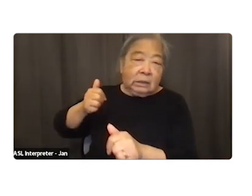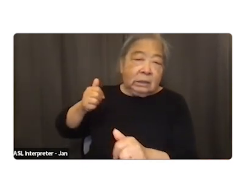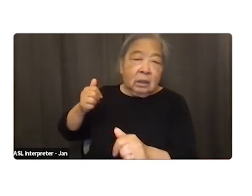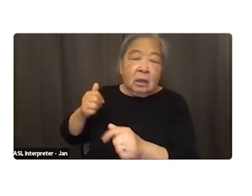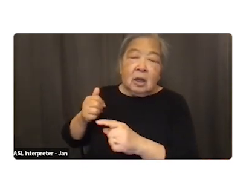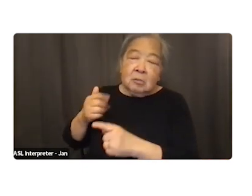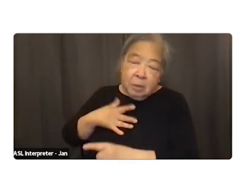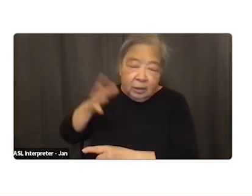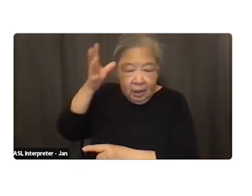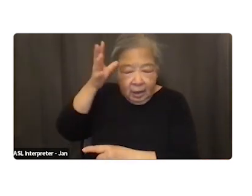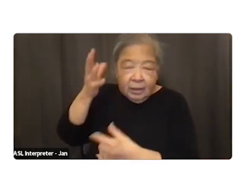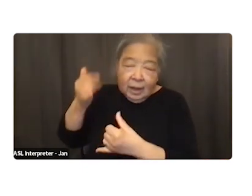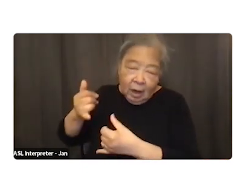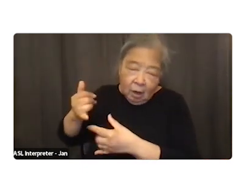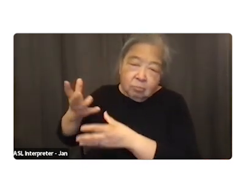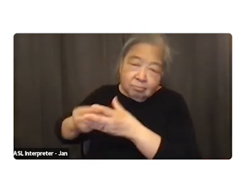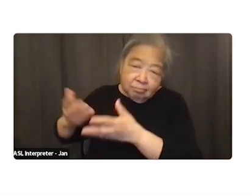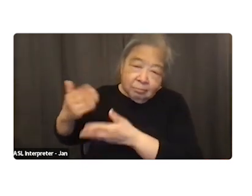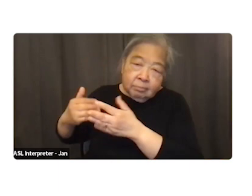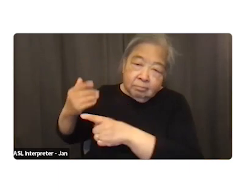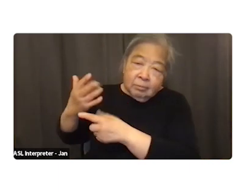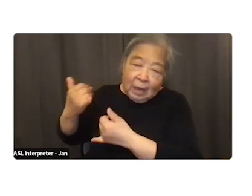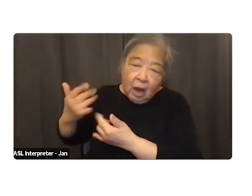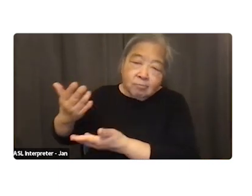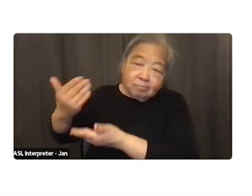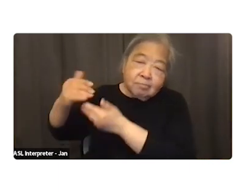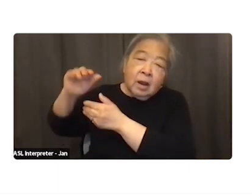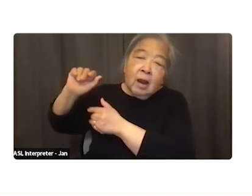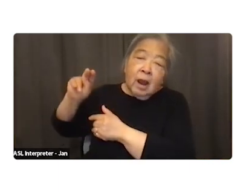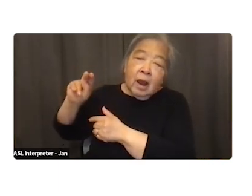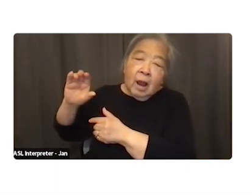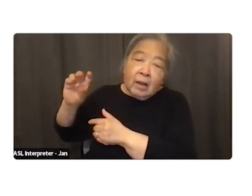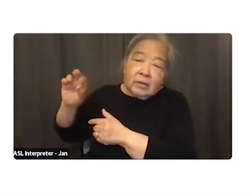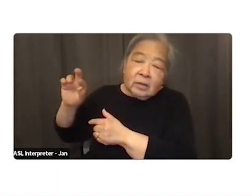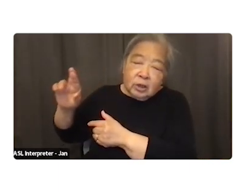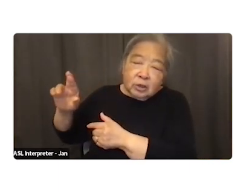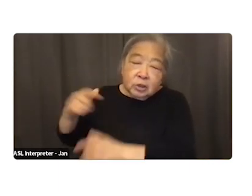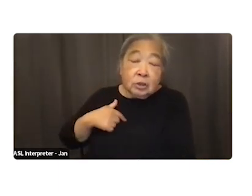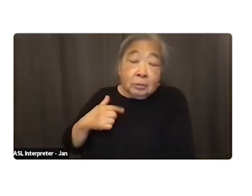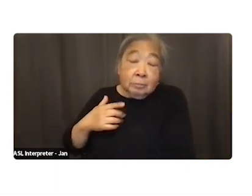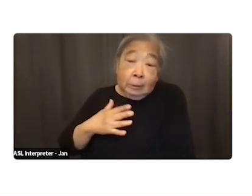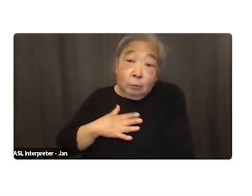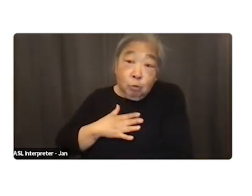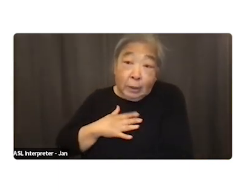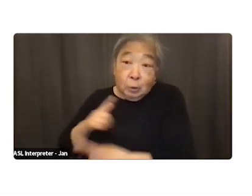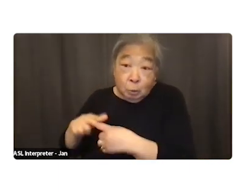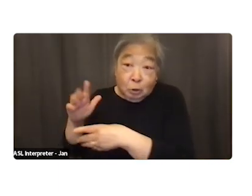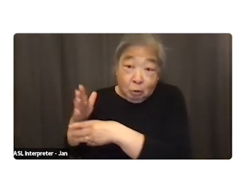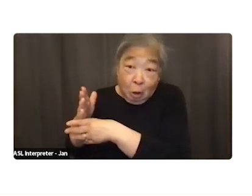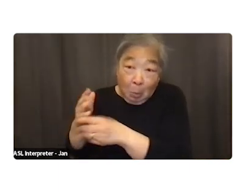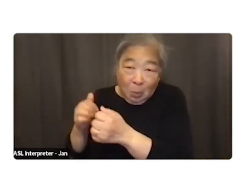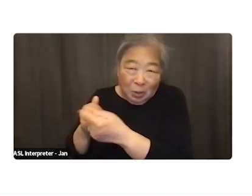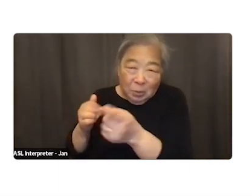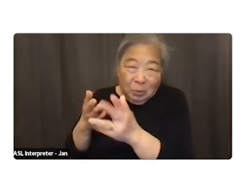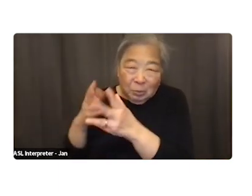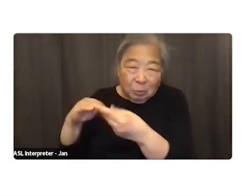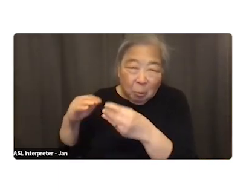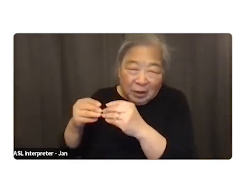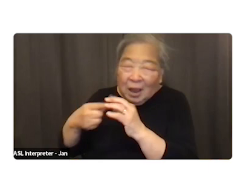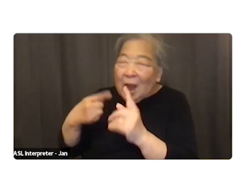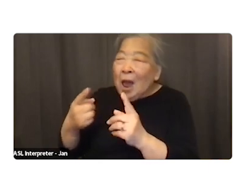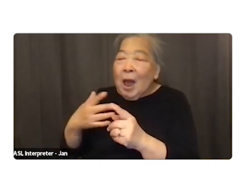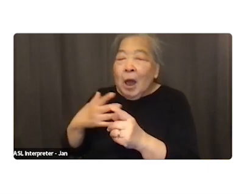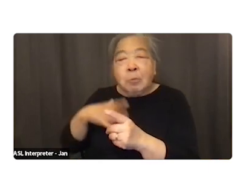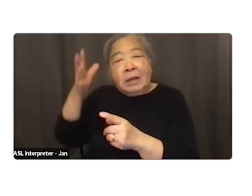So I'm grateful to be able to share him with you through storytelling. And he did this little